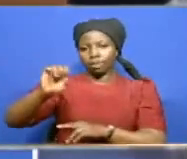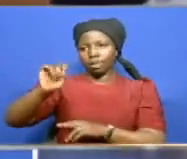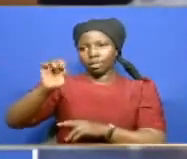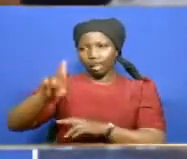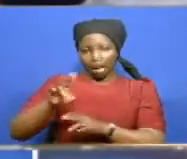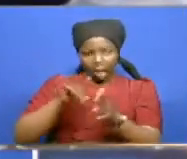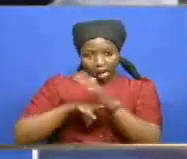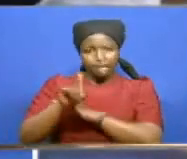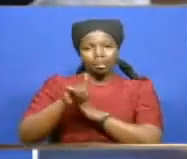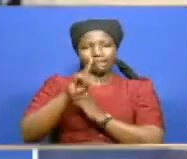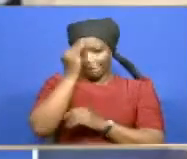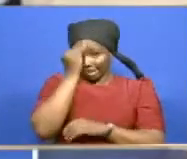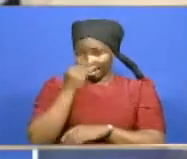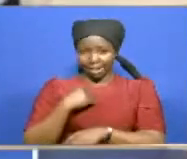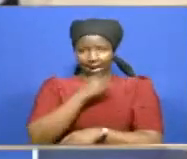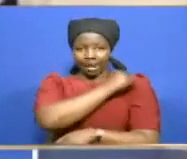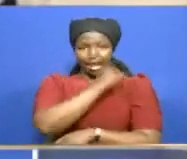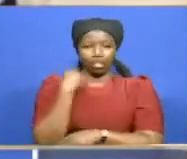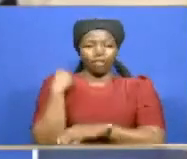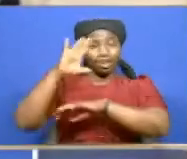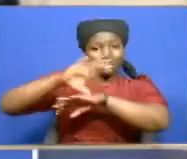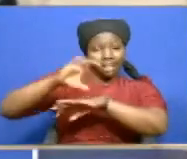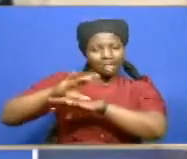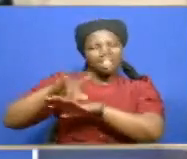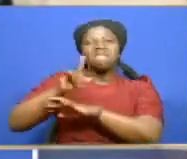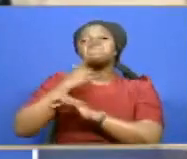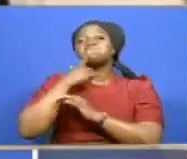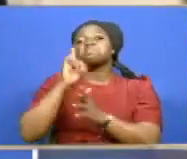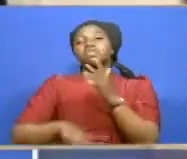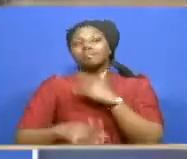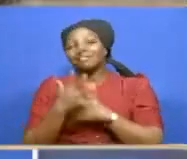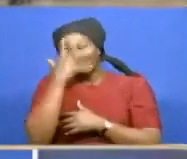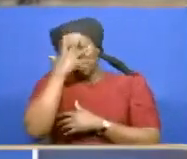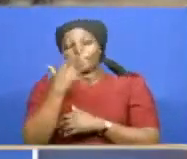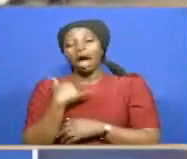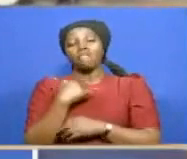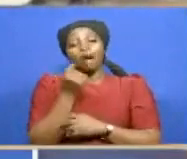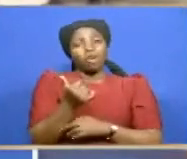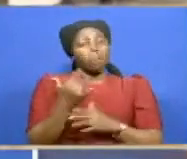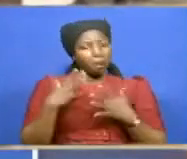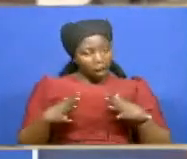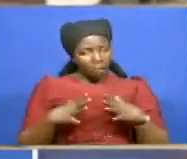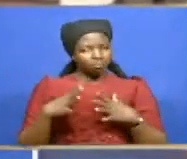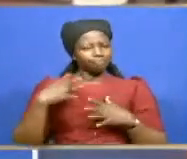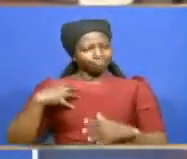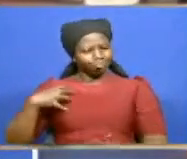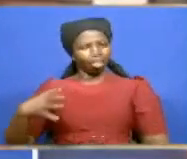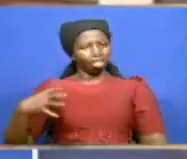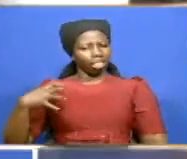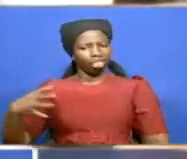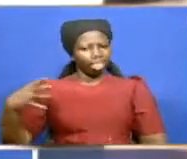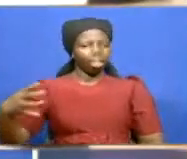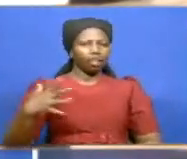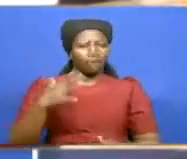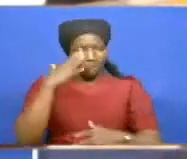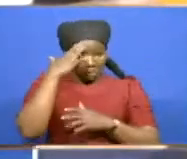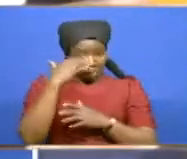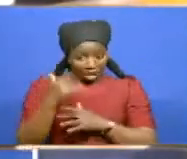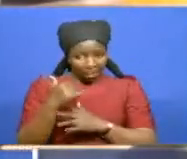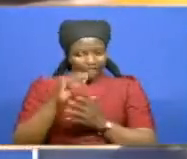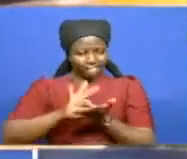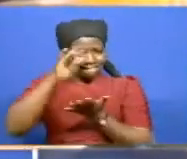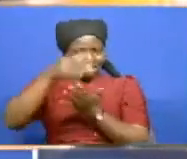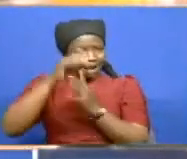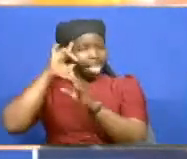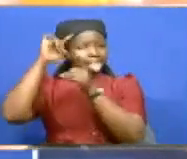Francis Assisi Catholic Church, Kabogo said it was shameful that a few people are enriching themselves from funds meant to curb the